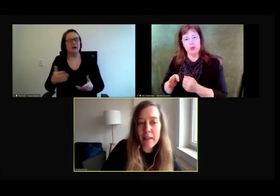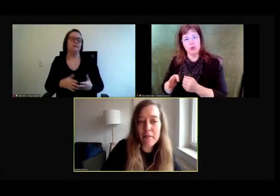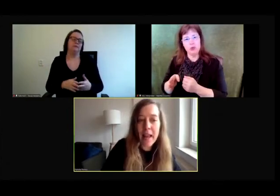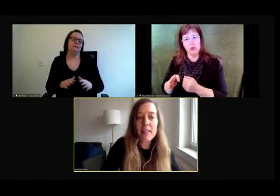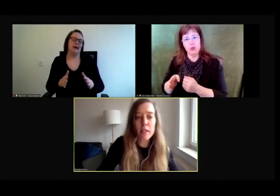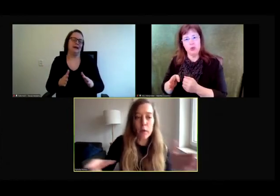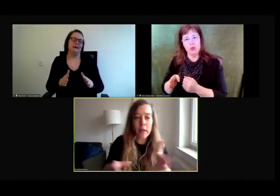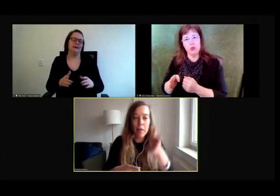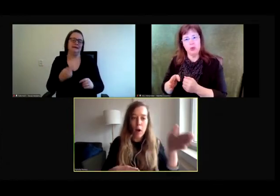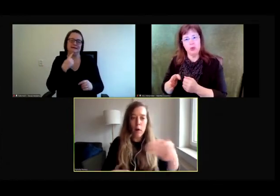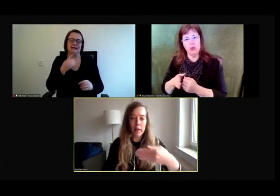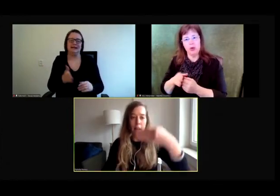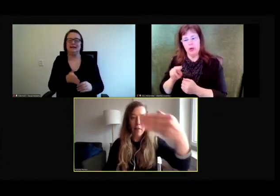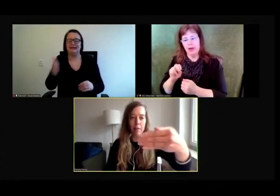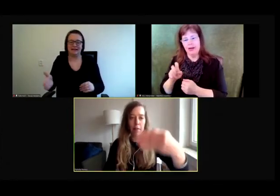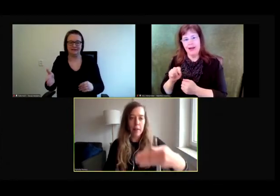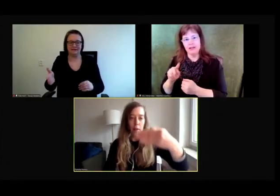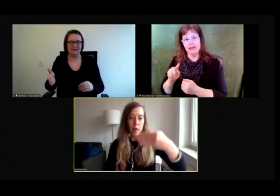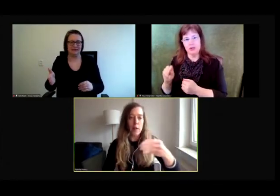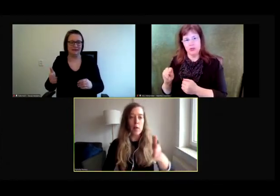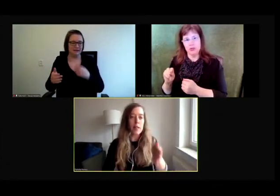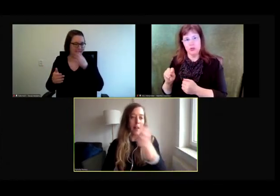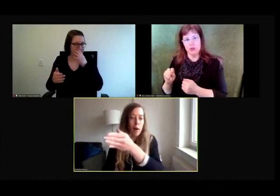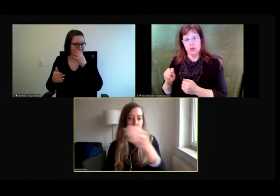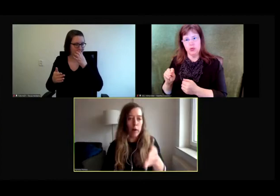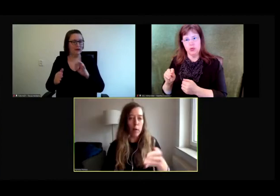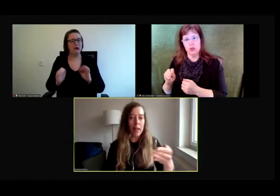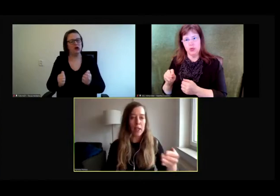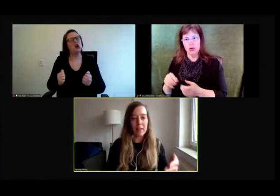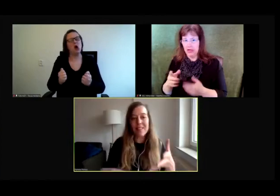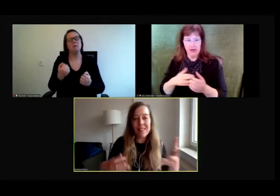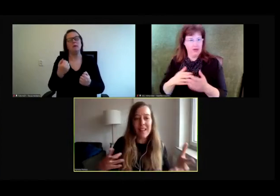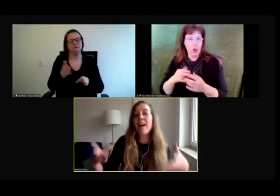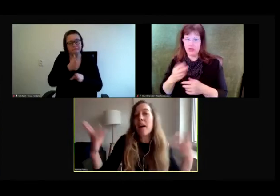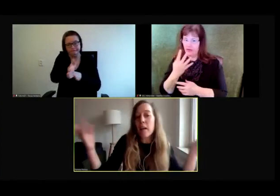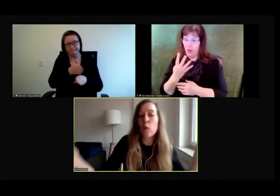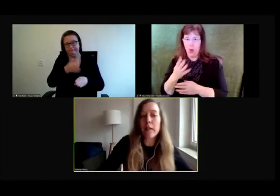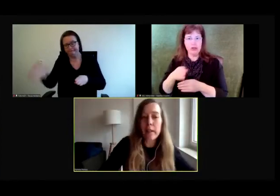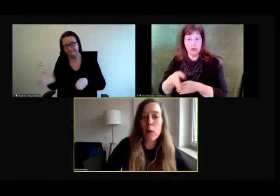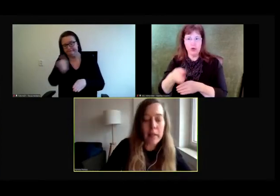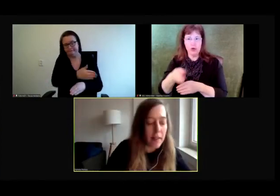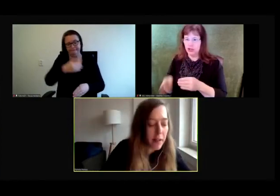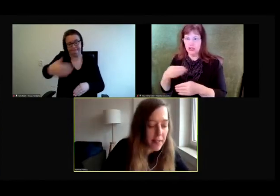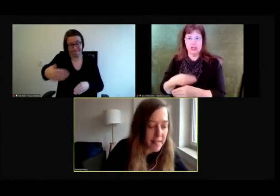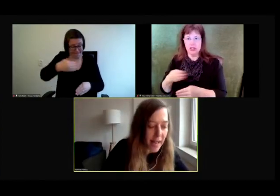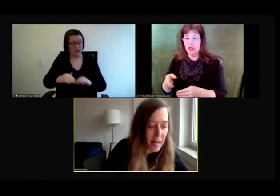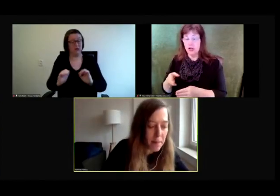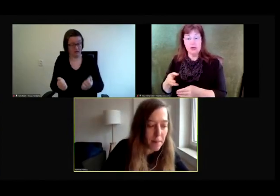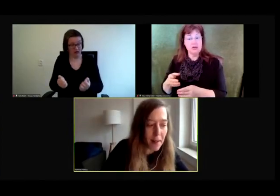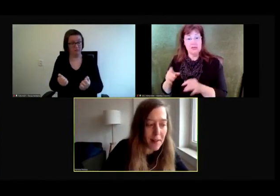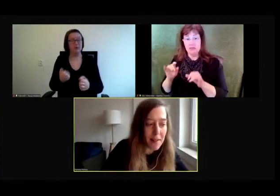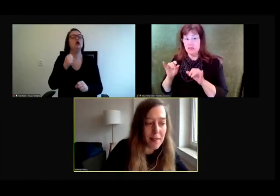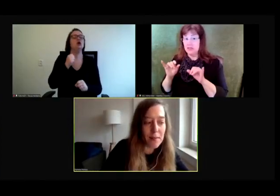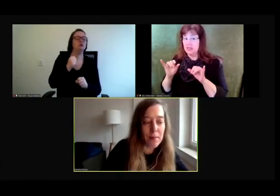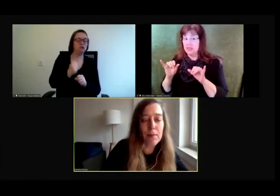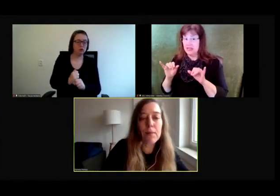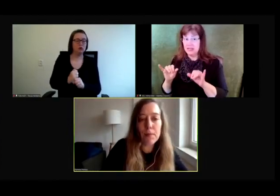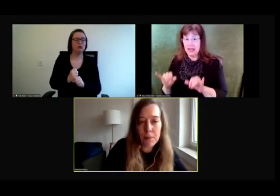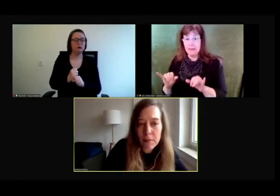basically give next to, even though it kind of, you can use it in all four directions. You would give it the